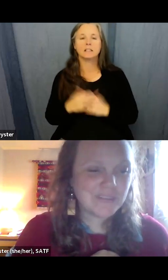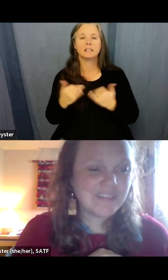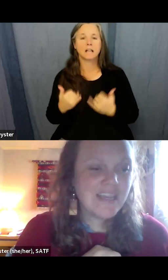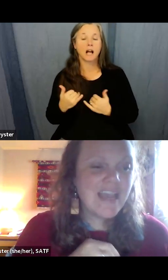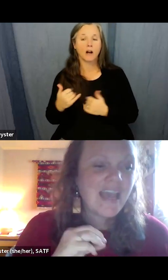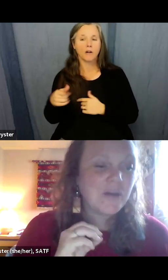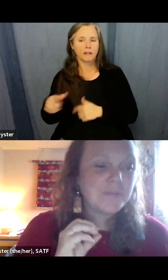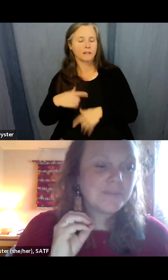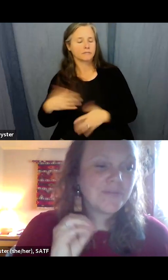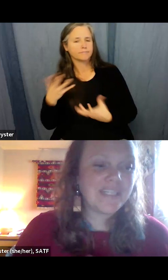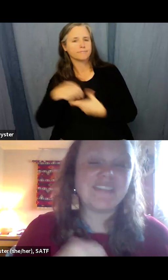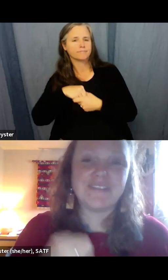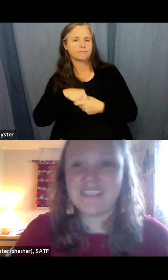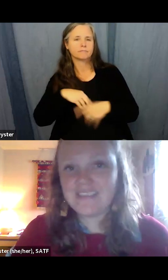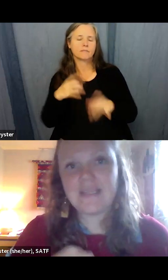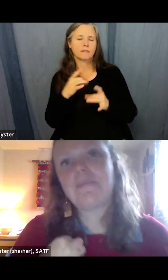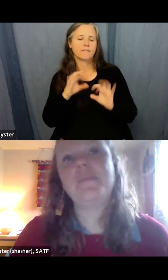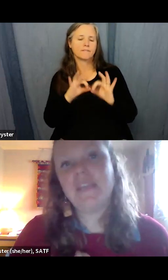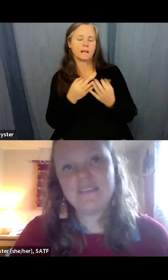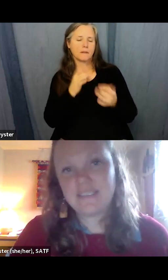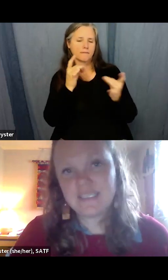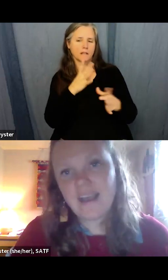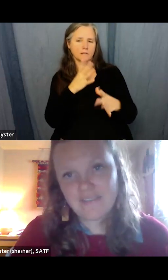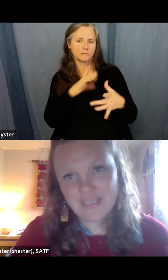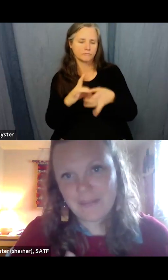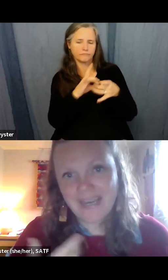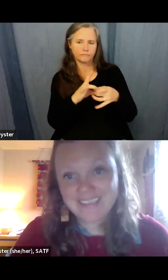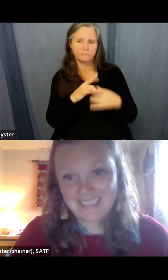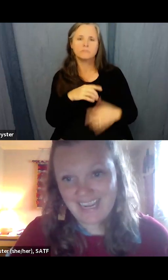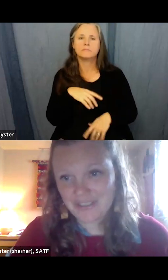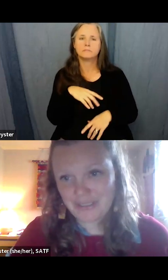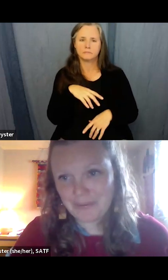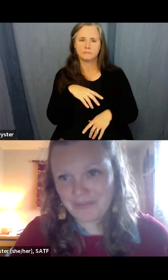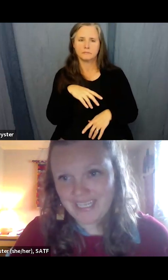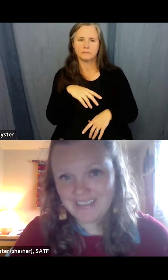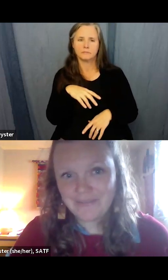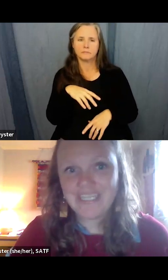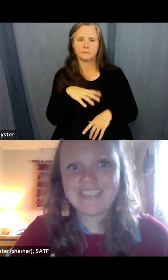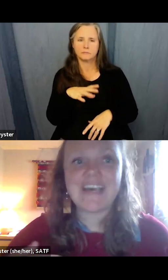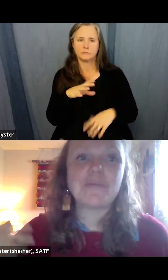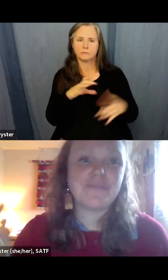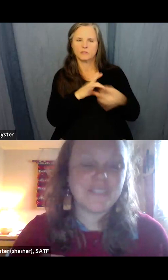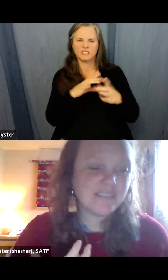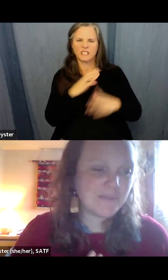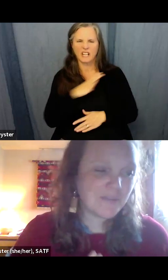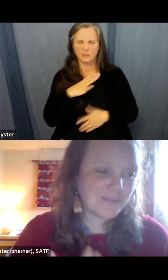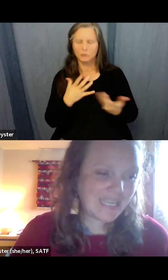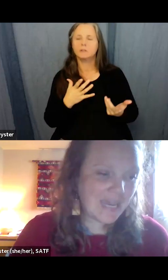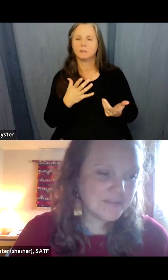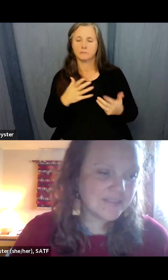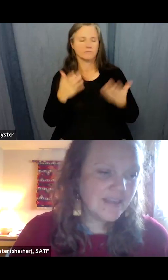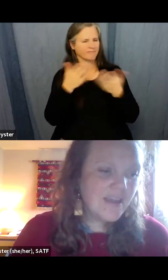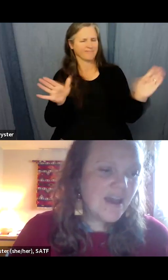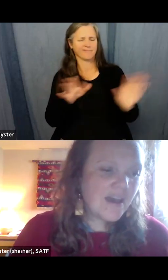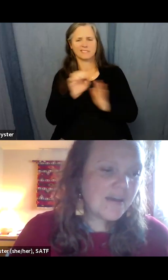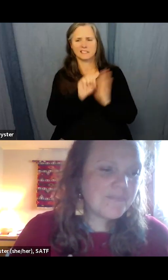in the schools helped provide services that PPS did not have the capacity to actually provide, right? This helped fill some of those